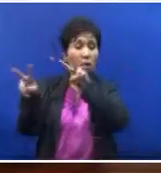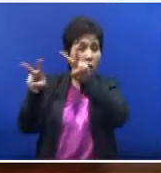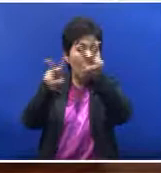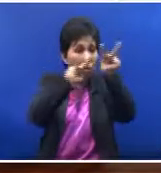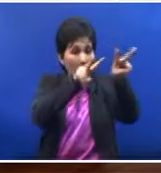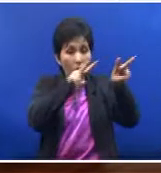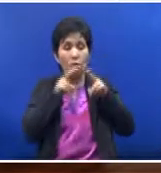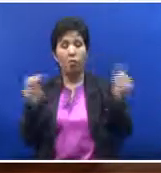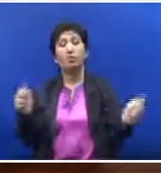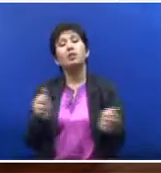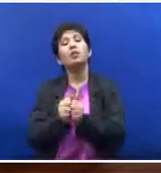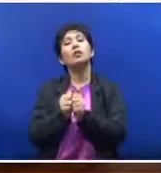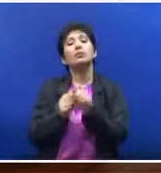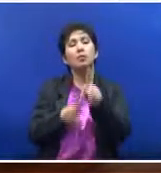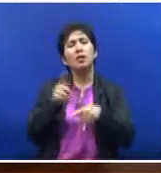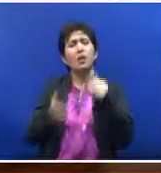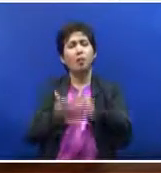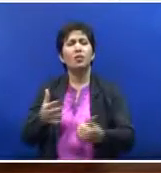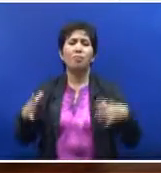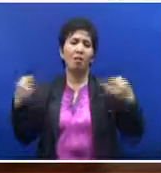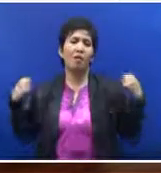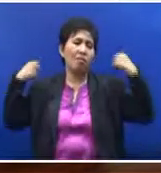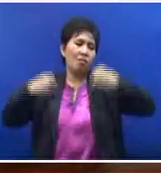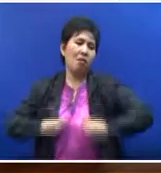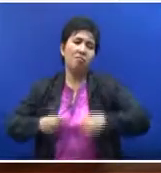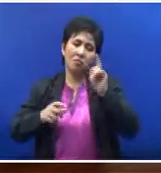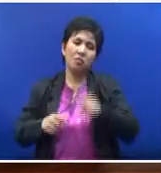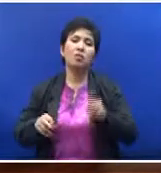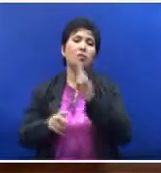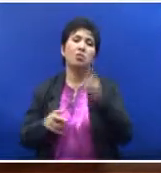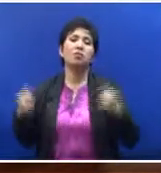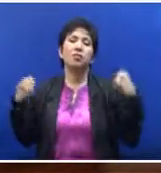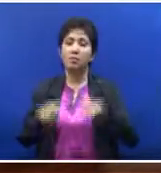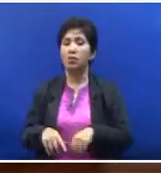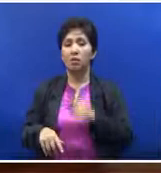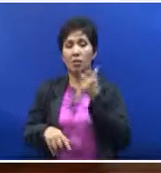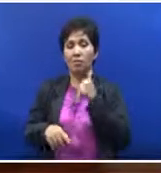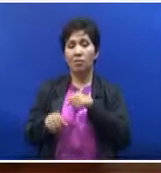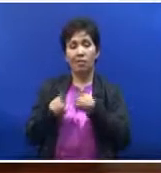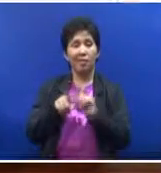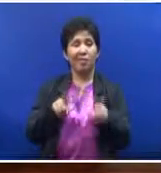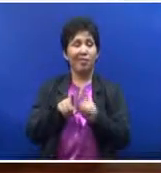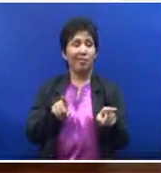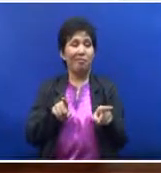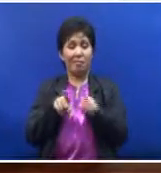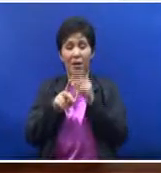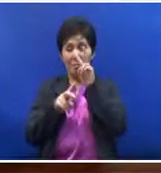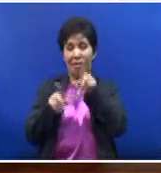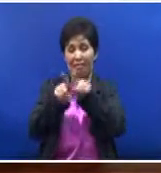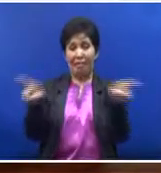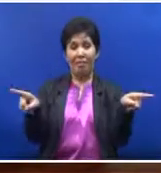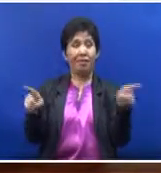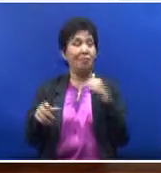with those people. Whatever they wear, you have to wear as well. Okay, because you do not want yourself to be alienated from those